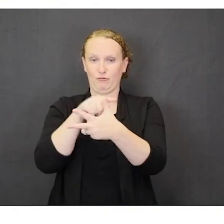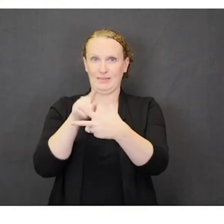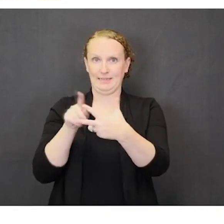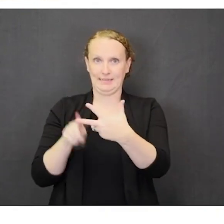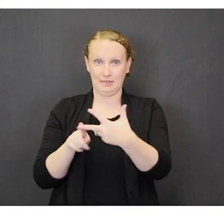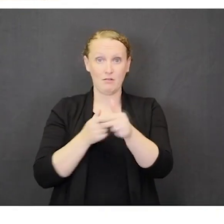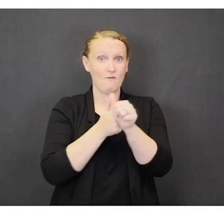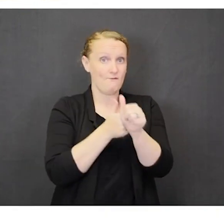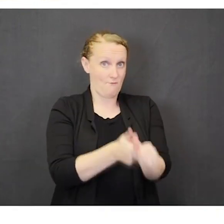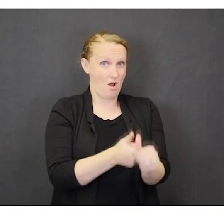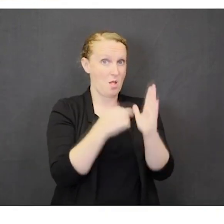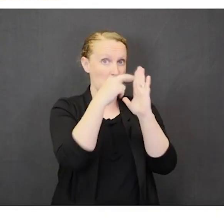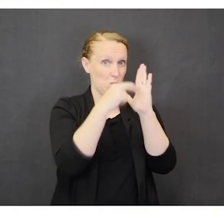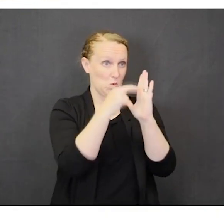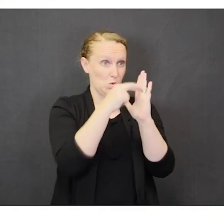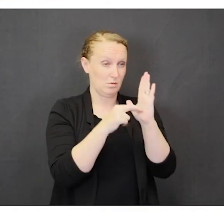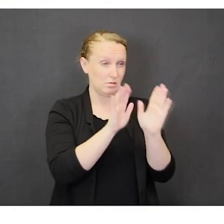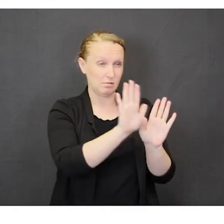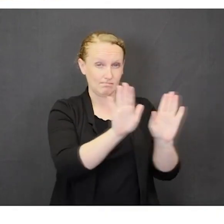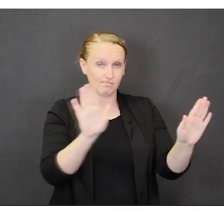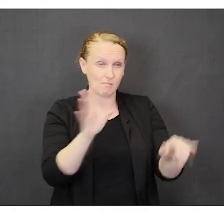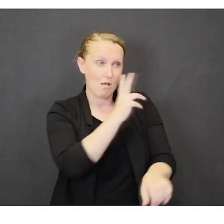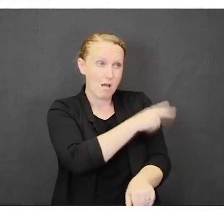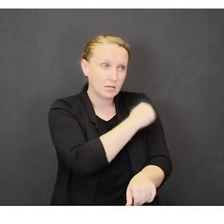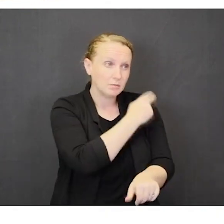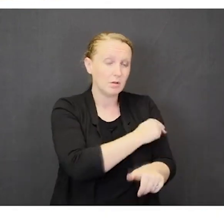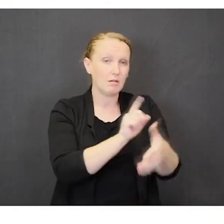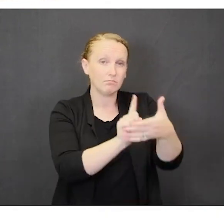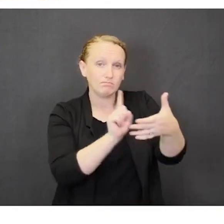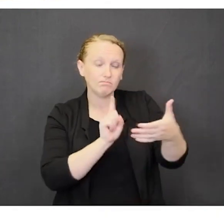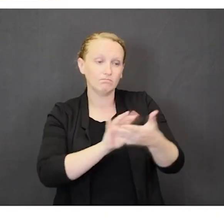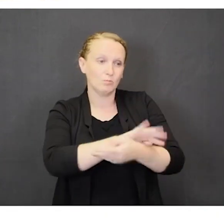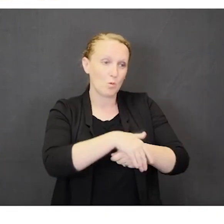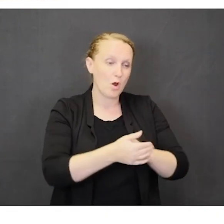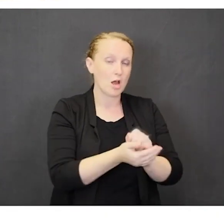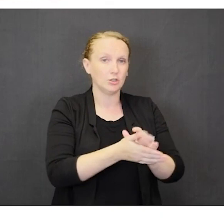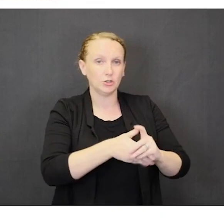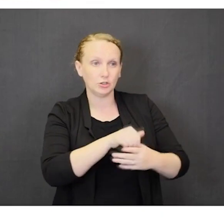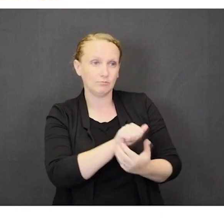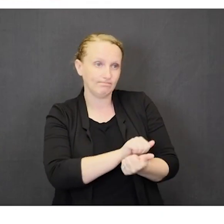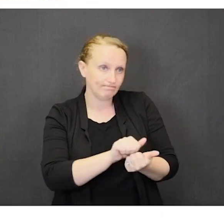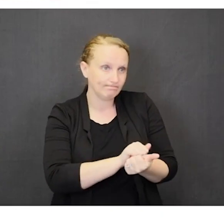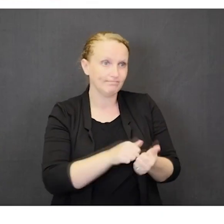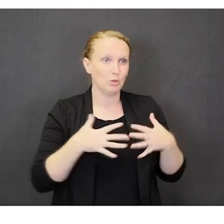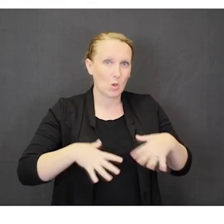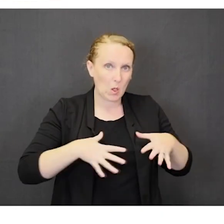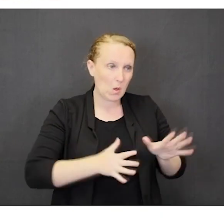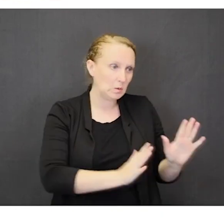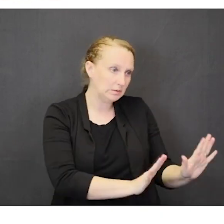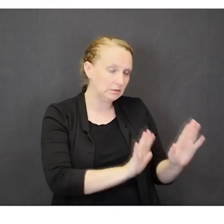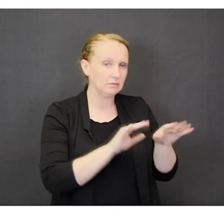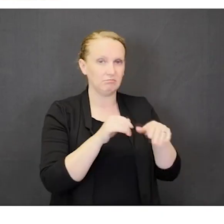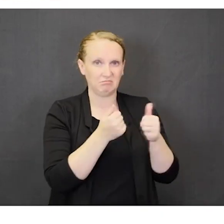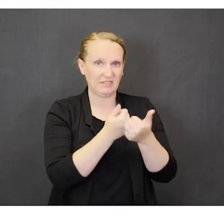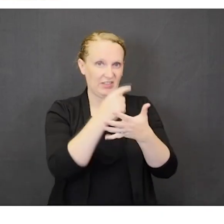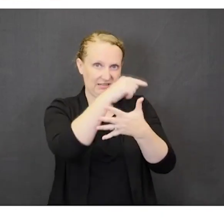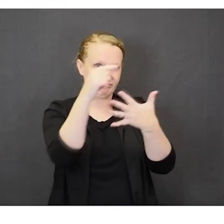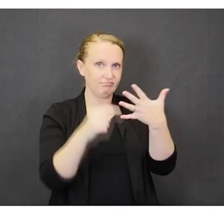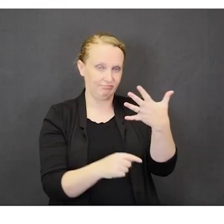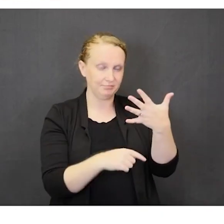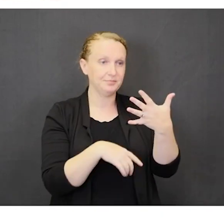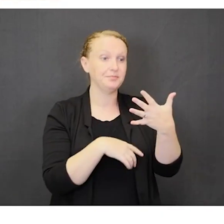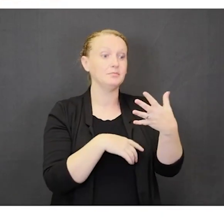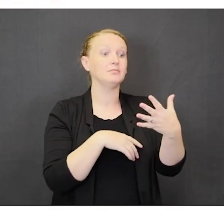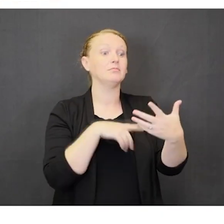things. Follow the protocol to the best of your ability, just so that the things that you know you need to do when you're in the hospital setting to make sure that you're